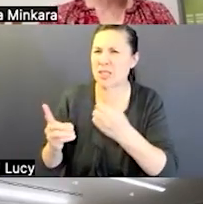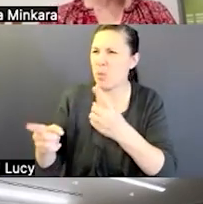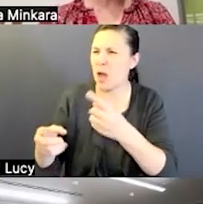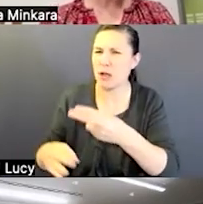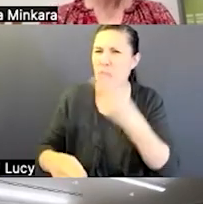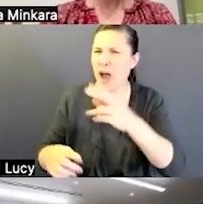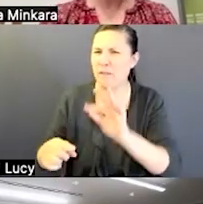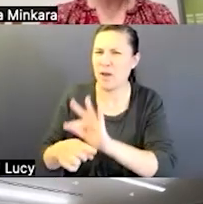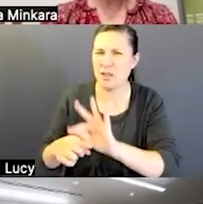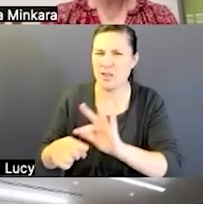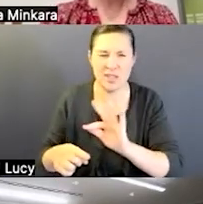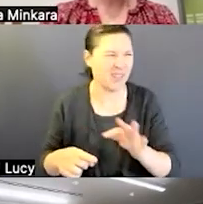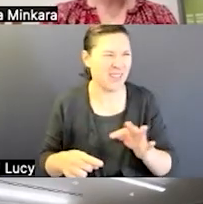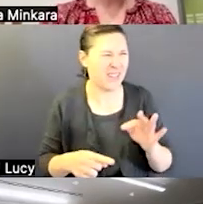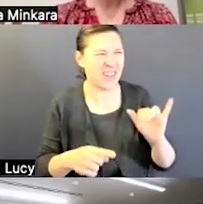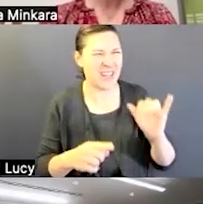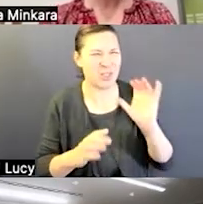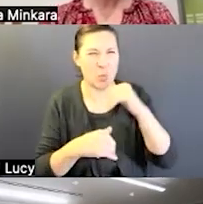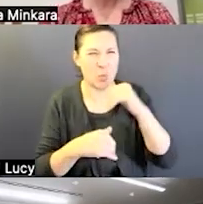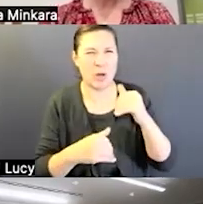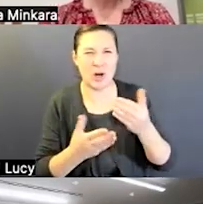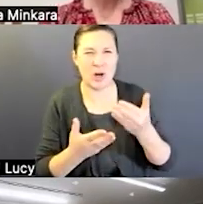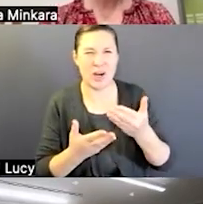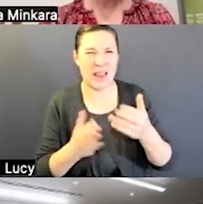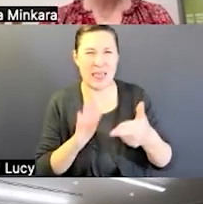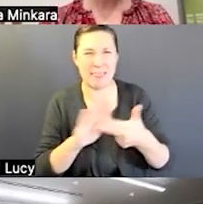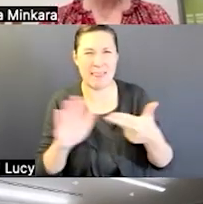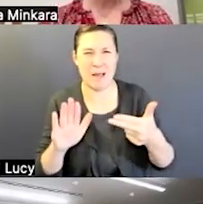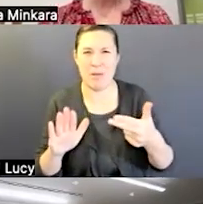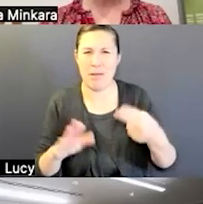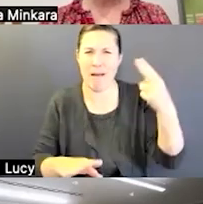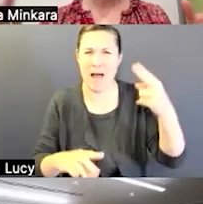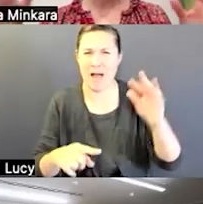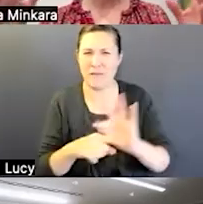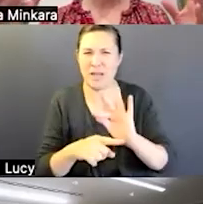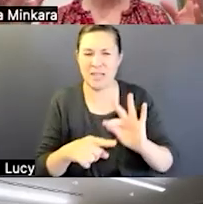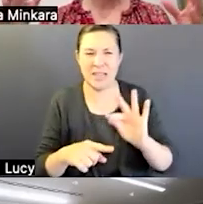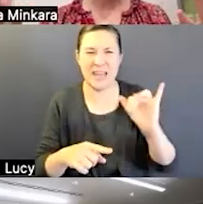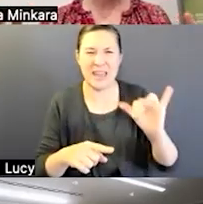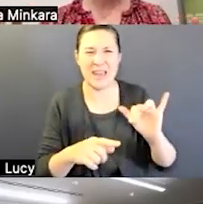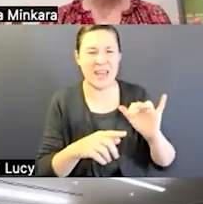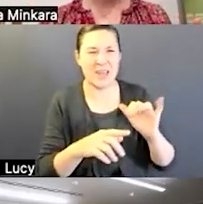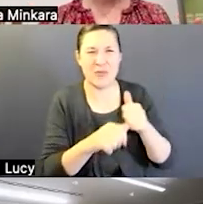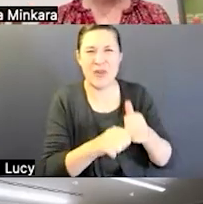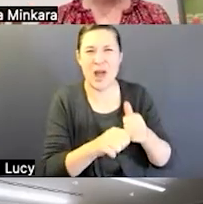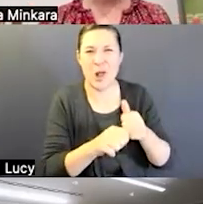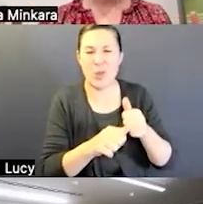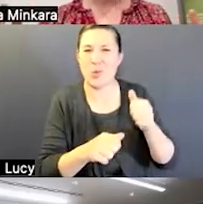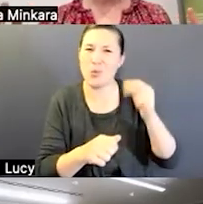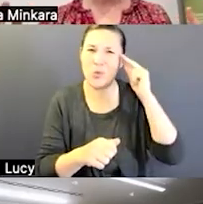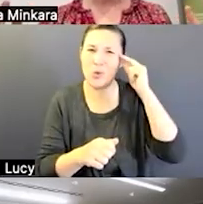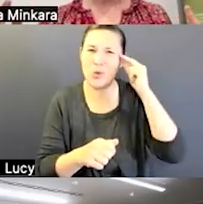say. It's very judgmental. It's very, very neuronormative. Like you're taking,